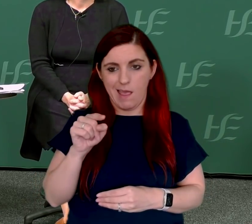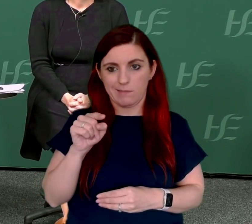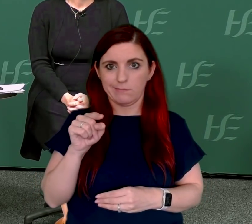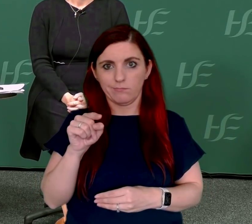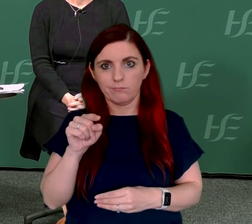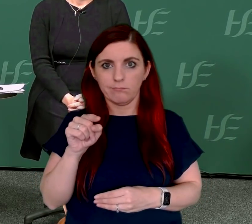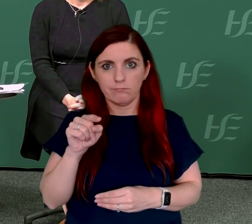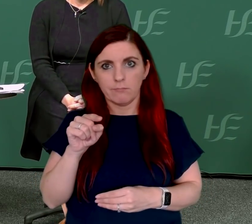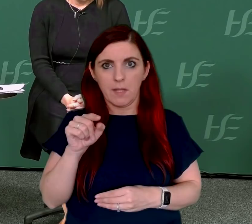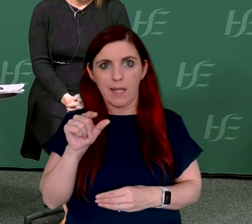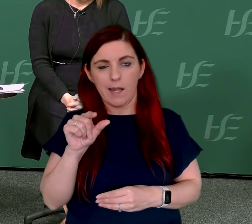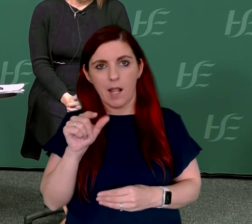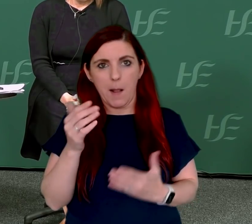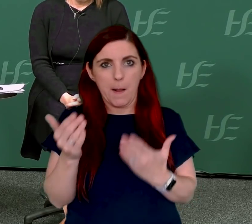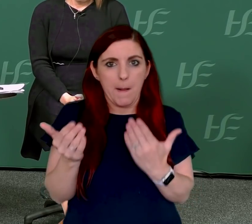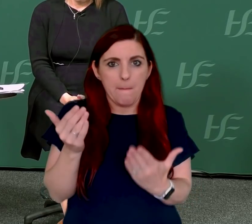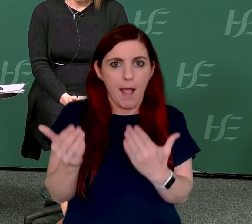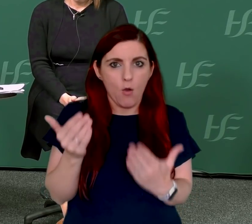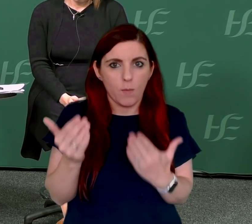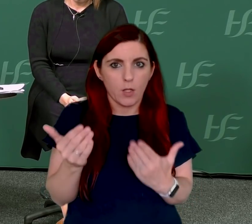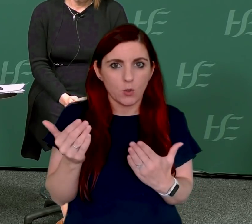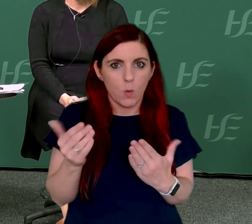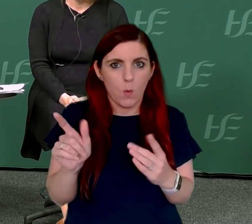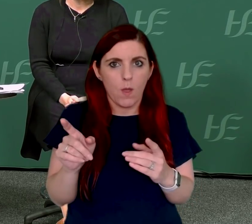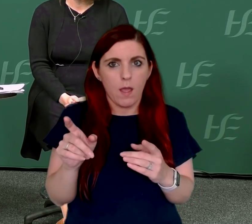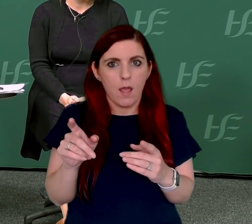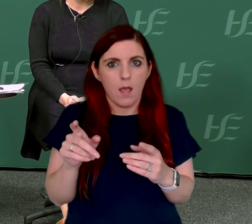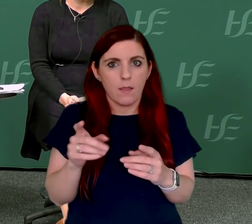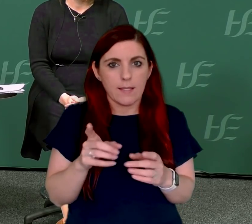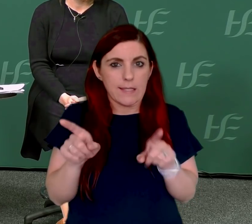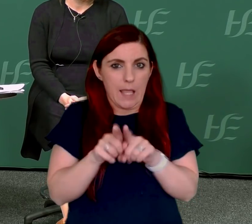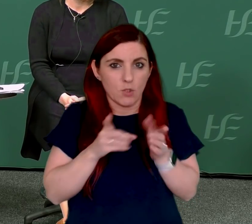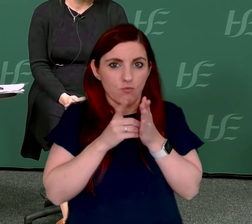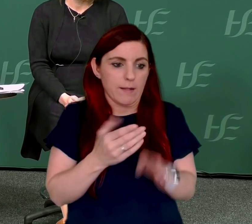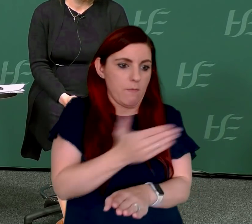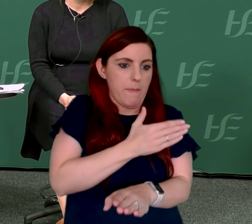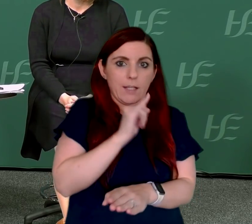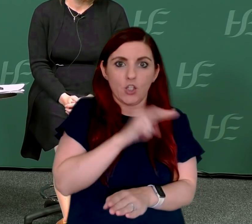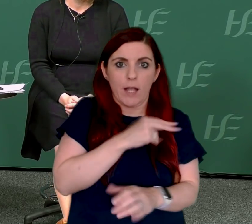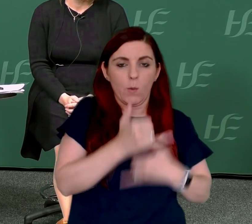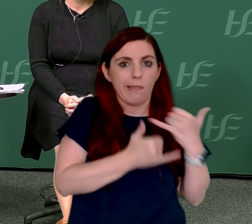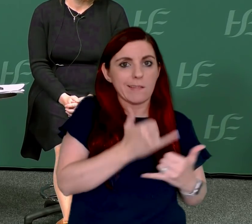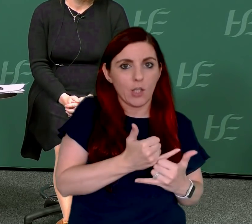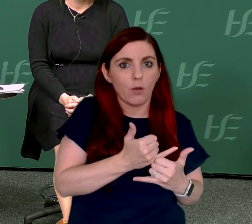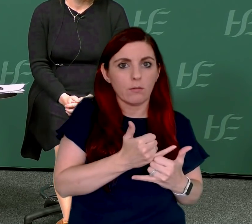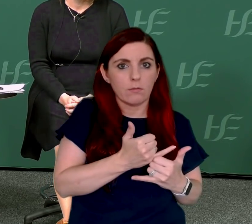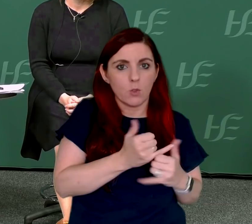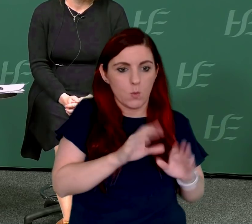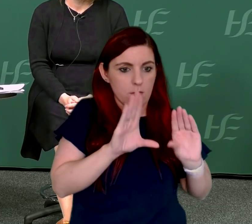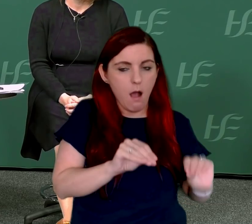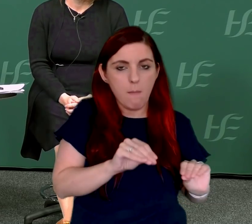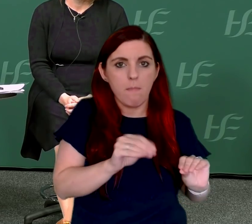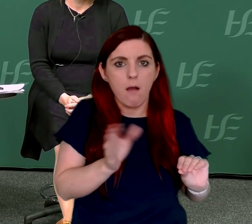effect comparable with the directive in January of this year to pretty much cease